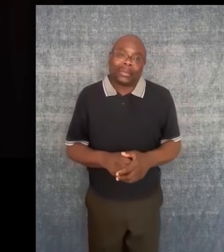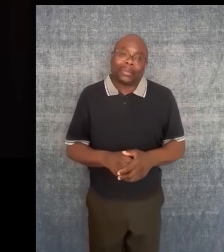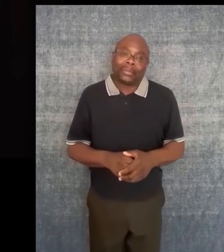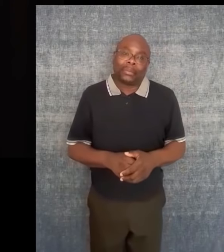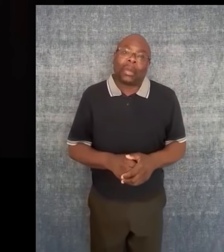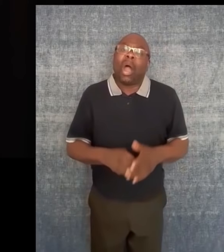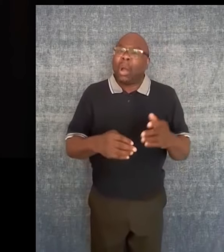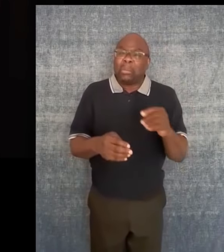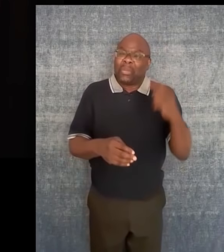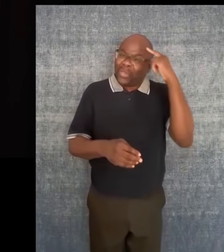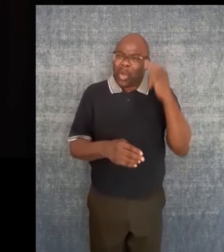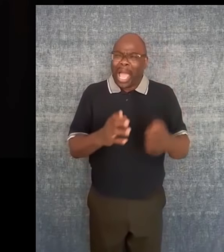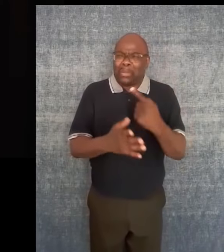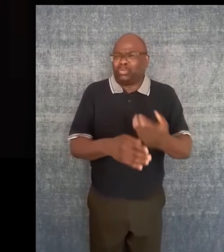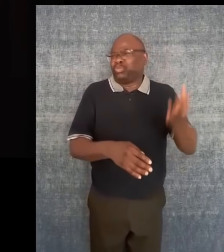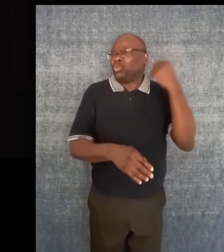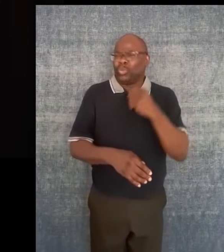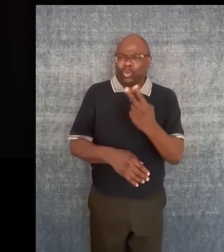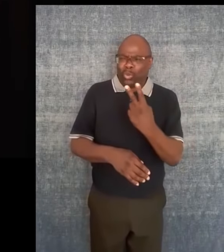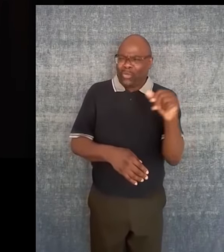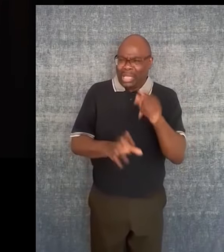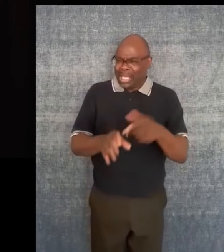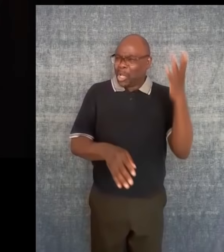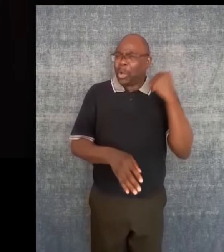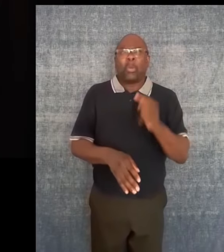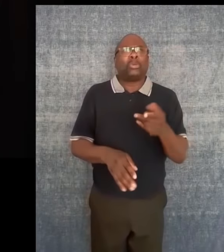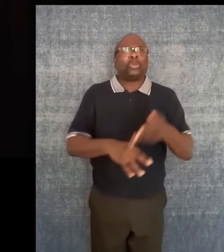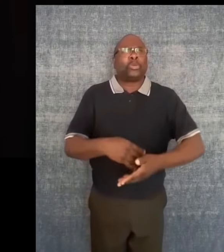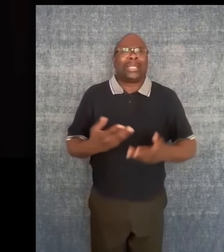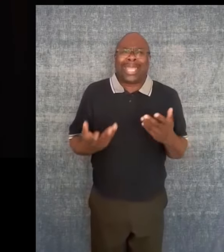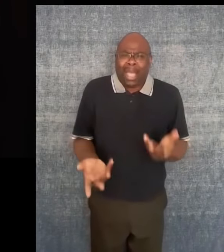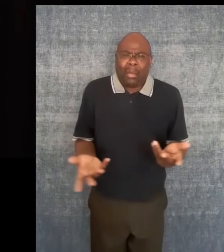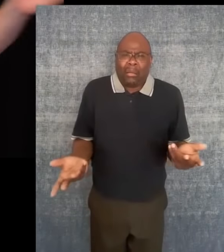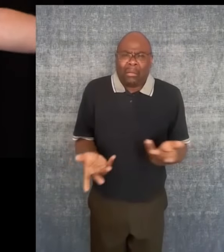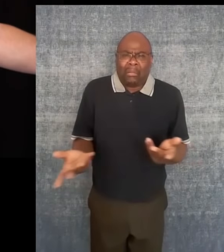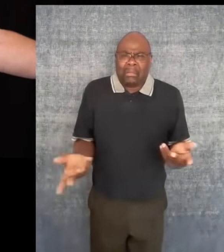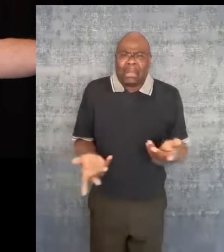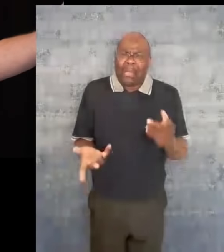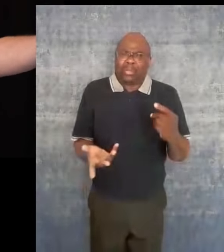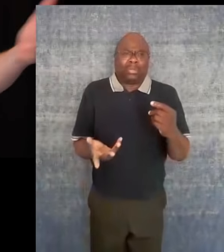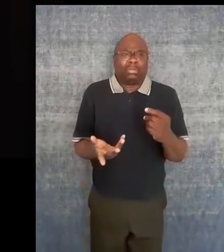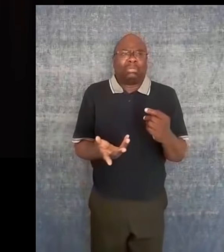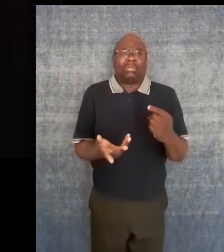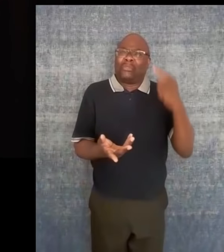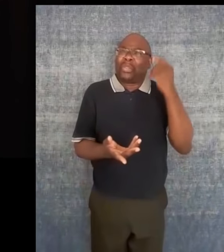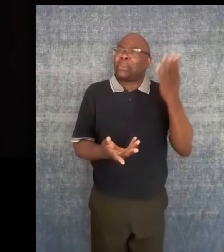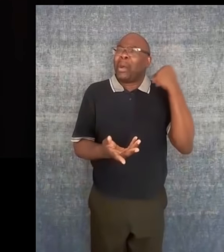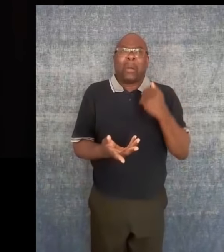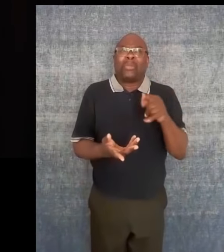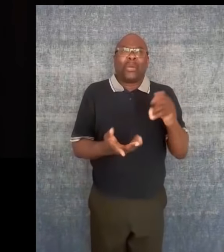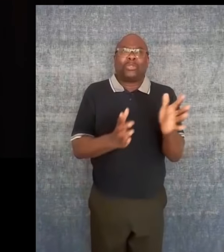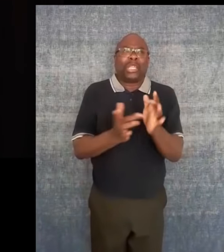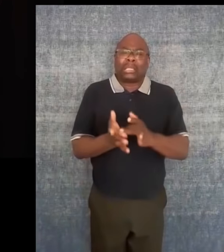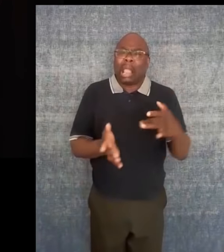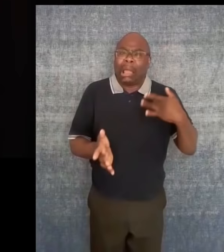But you might say, oh, well, that's a long time ago, that's 2,000 years ago, what's he doing now? Are you just saying, well, I've just got to look back to that, I wasn't there then, I can't see